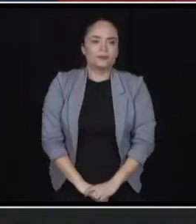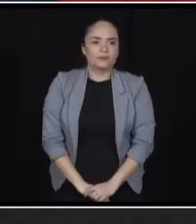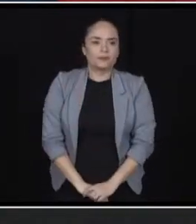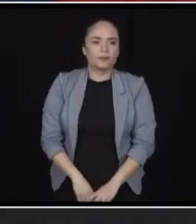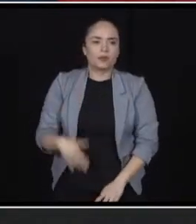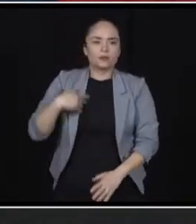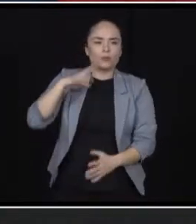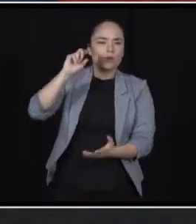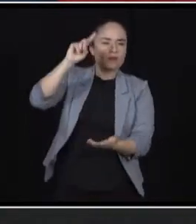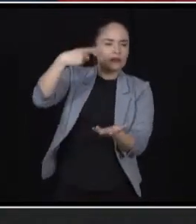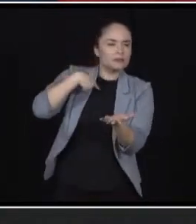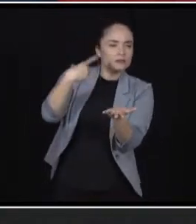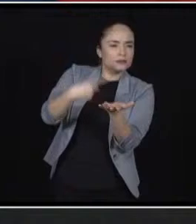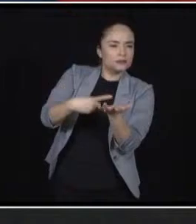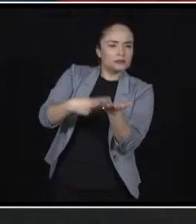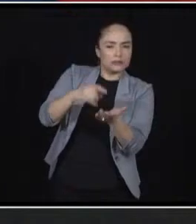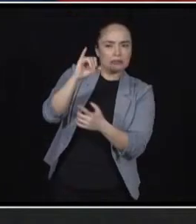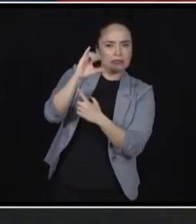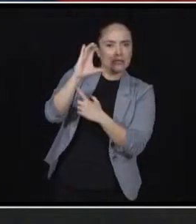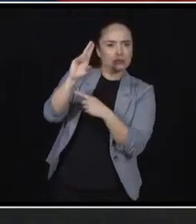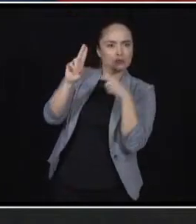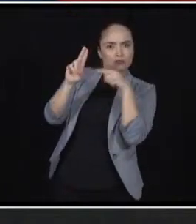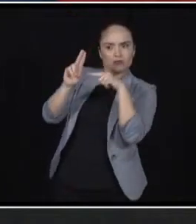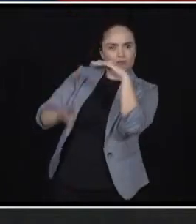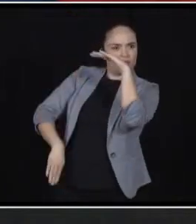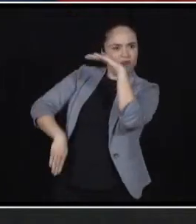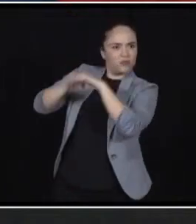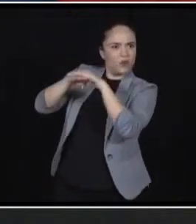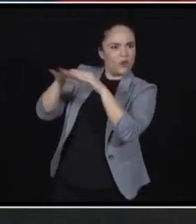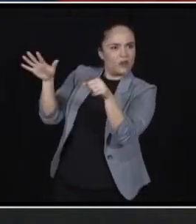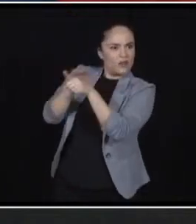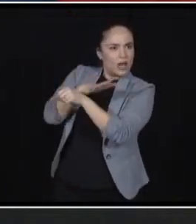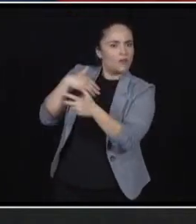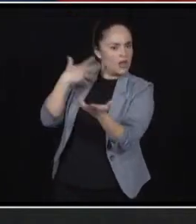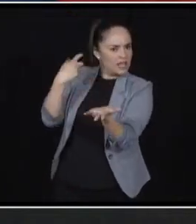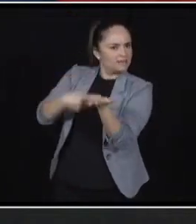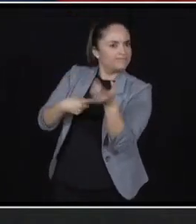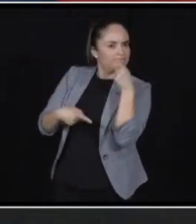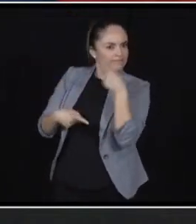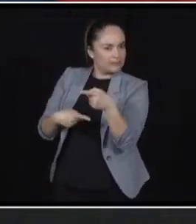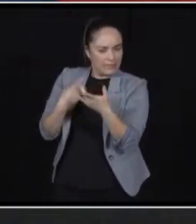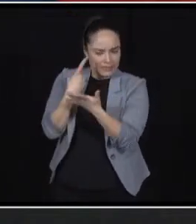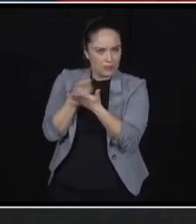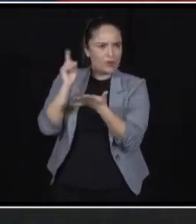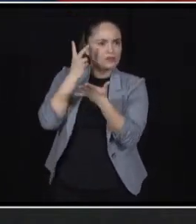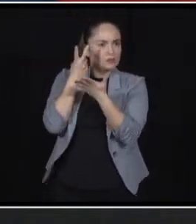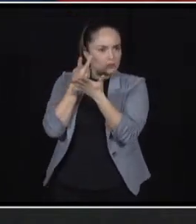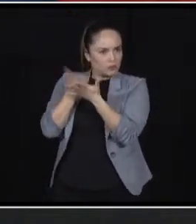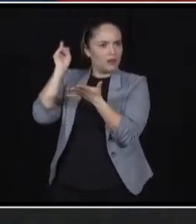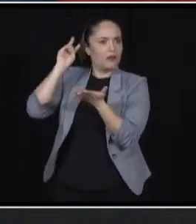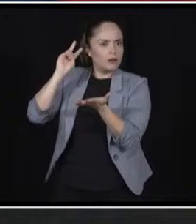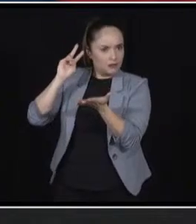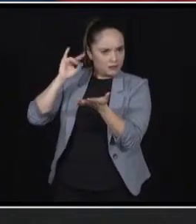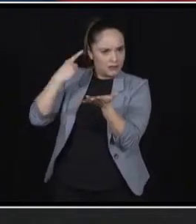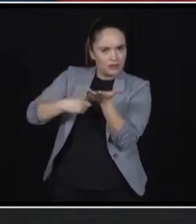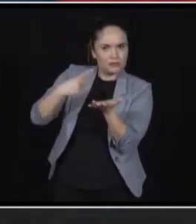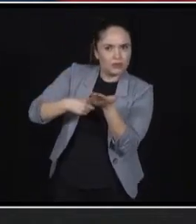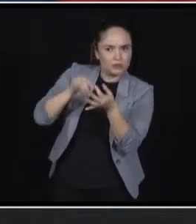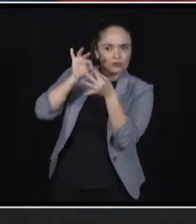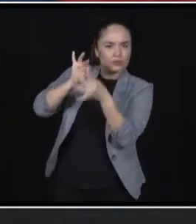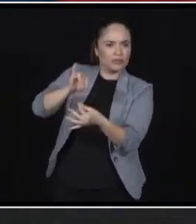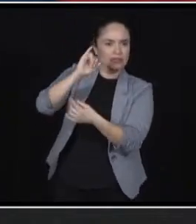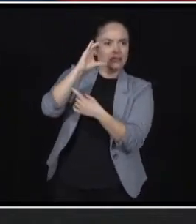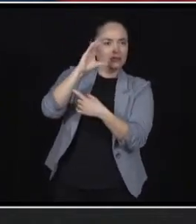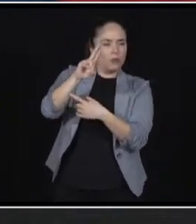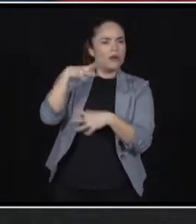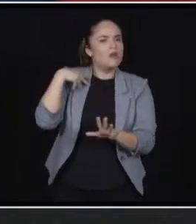It's obviously something that we've talked about a lot over the last couple weeks. But I guess the big question today is, what are you going to do to bolster the